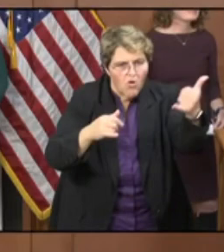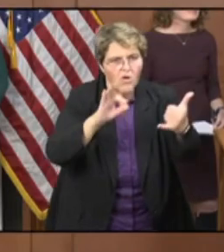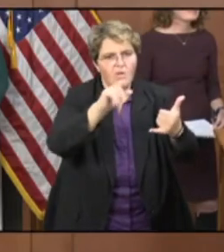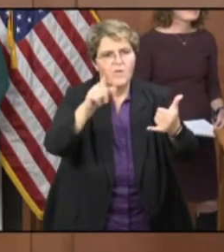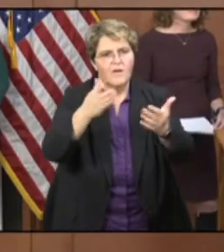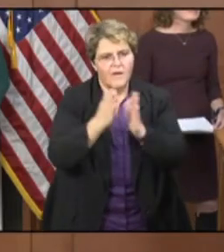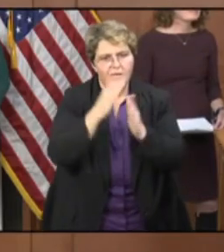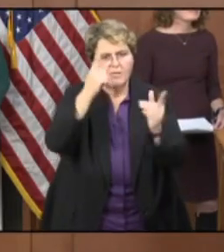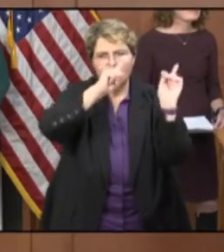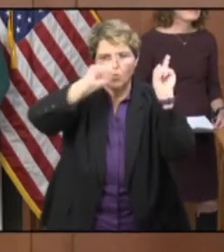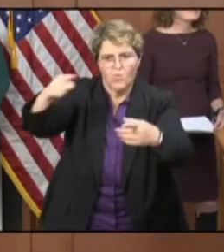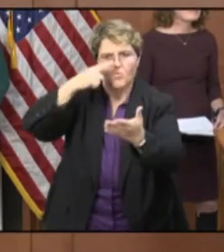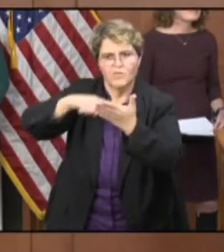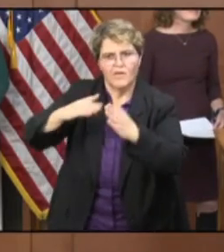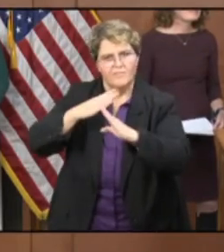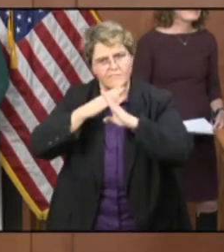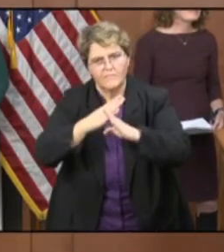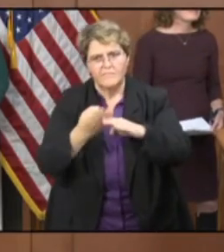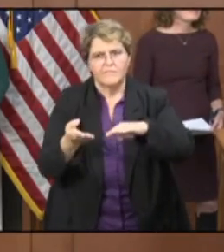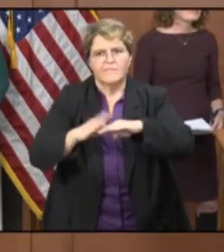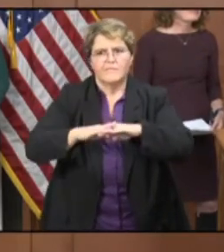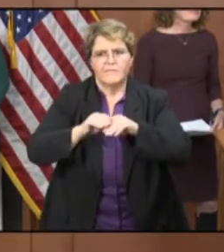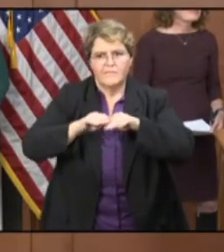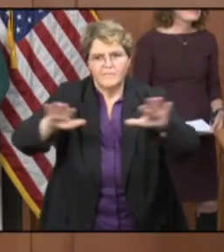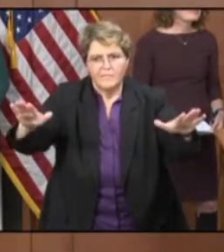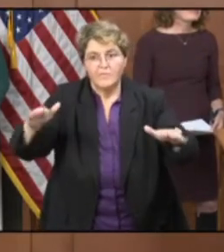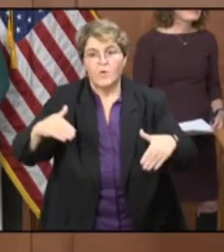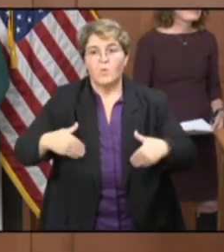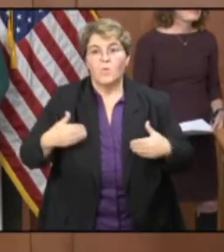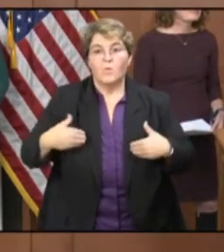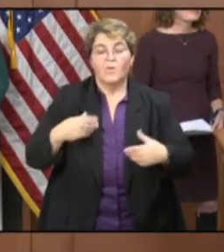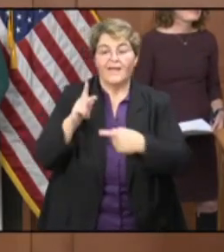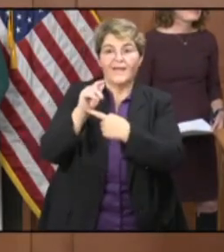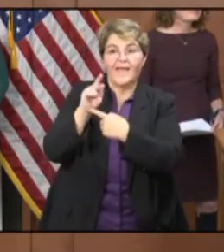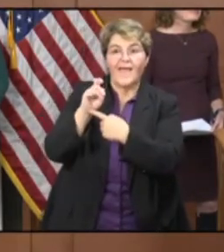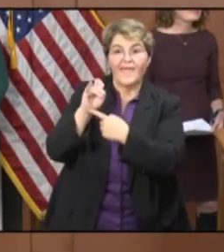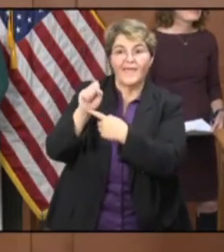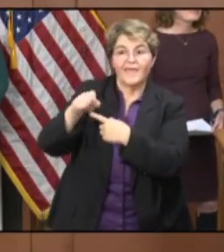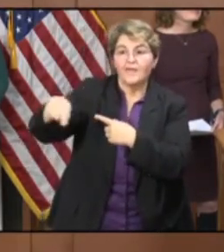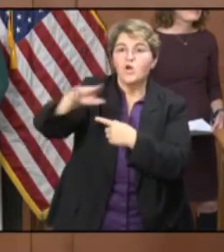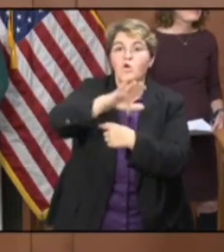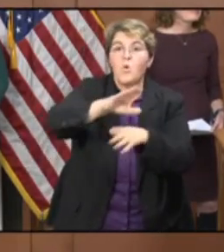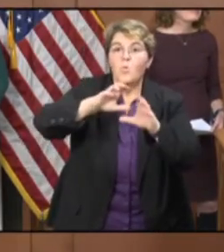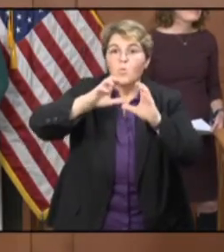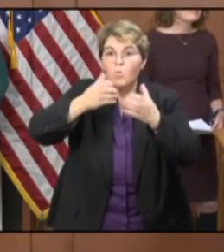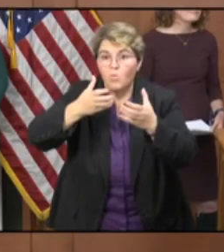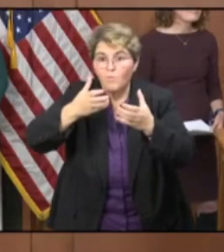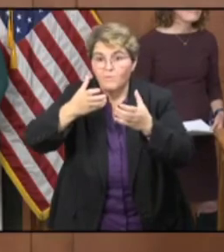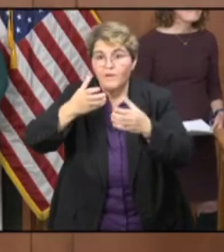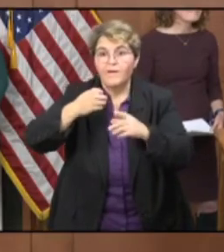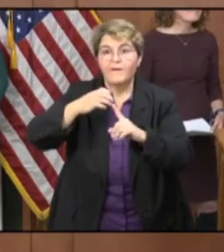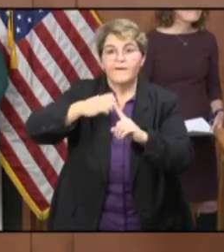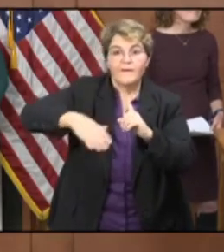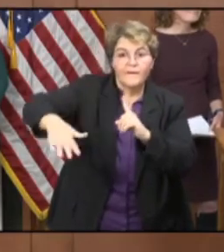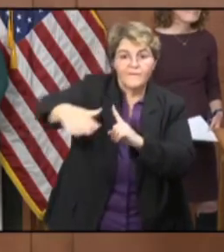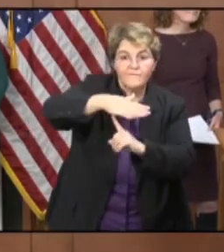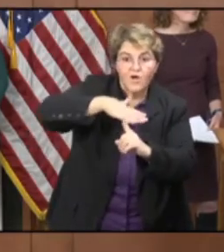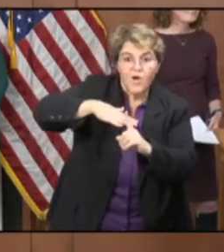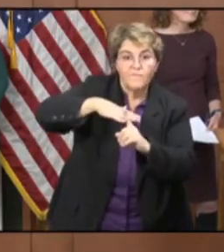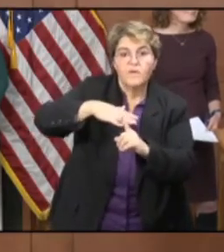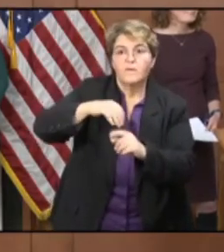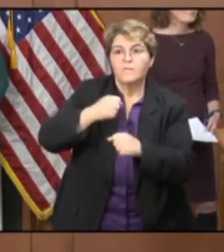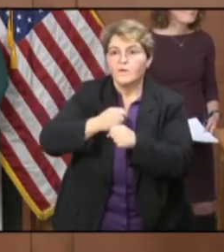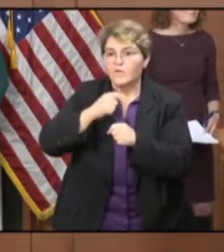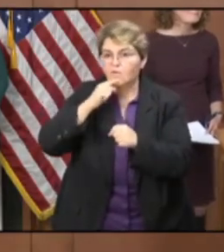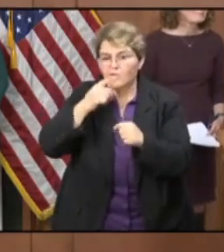And with that, let me introduce Katie Dykes. Her and her group at Energy and Environment on the front lines doing everything they can to contain